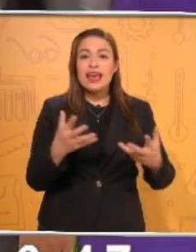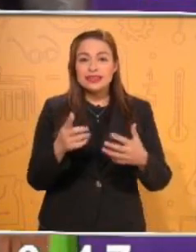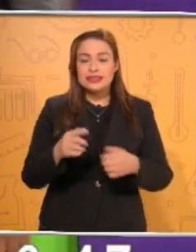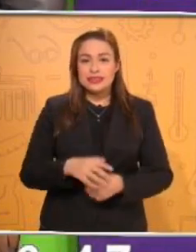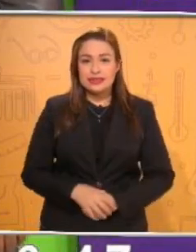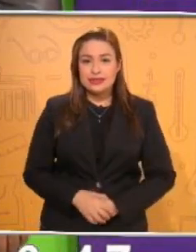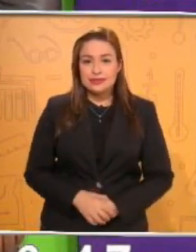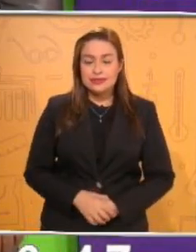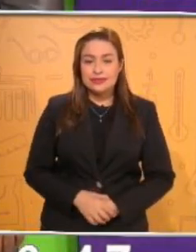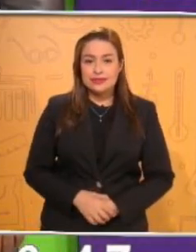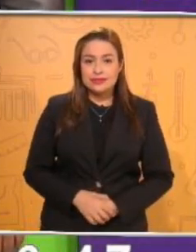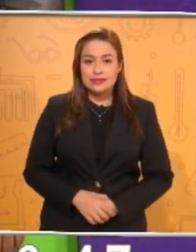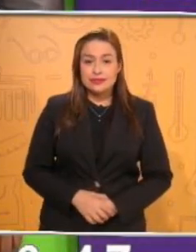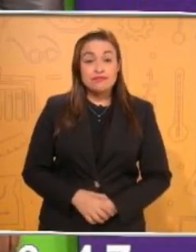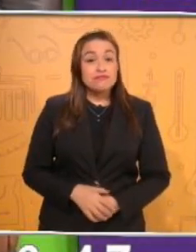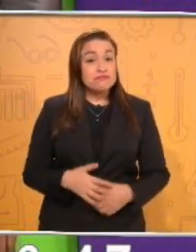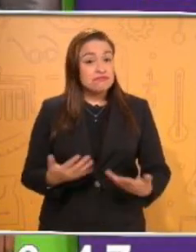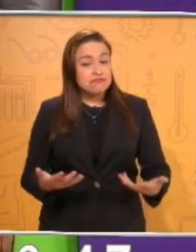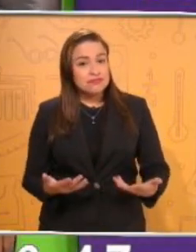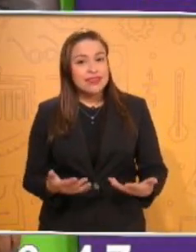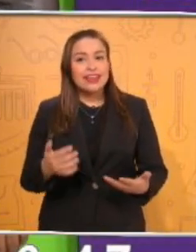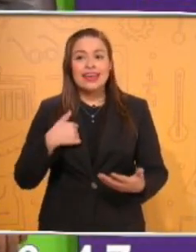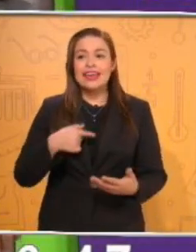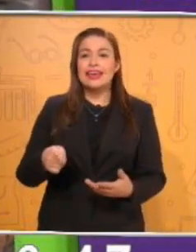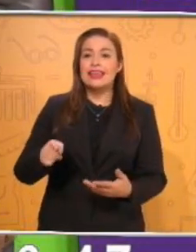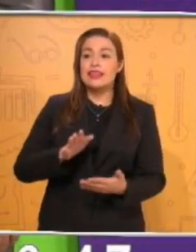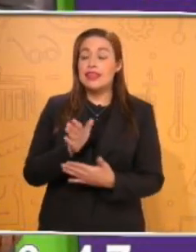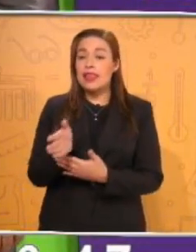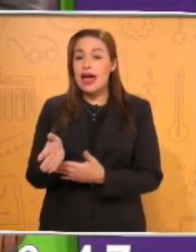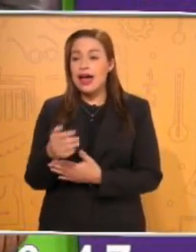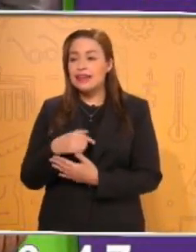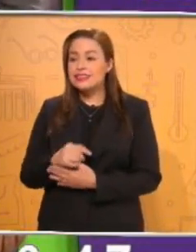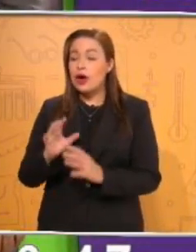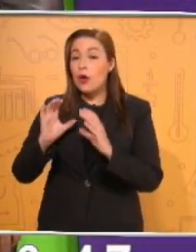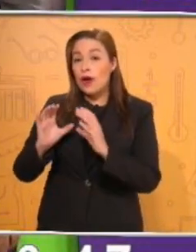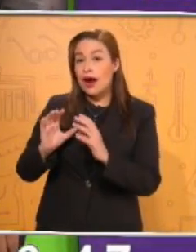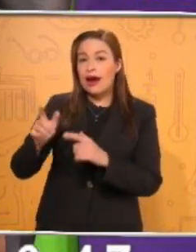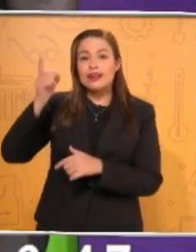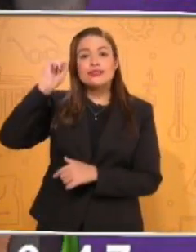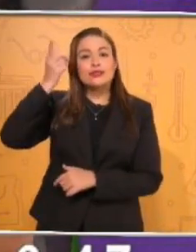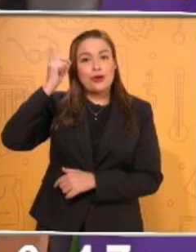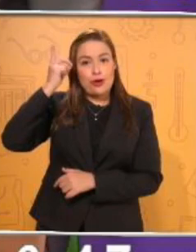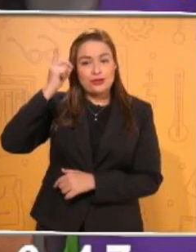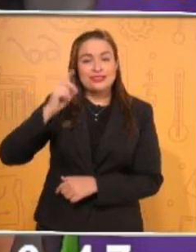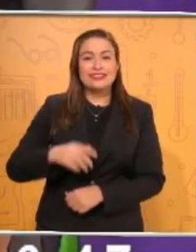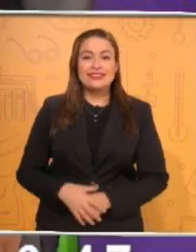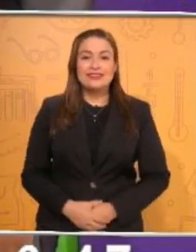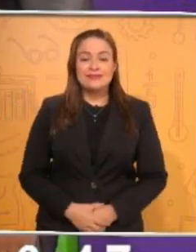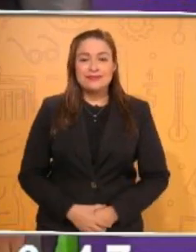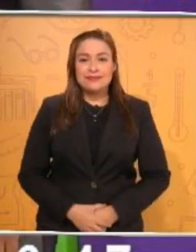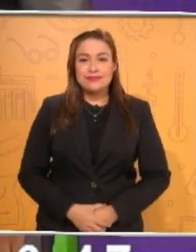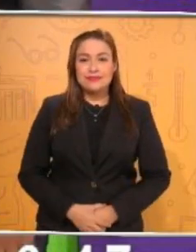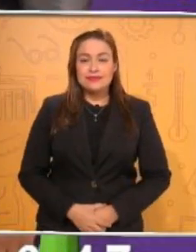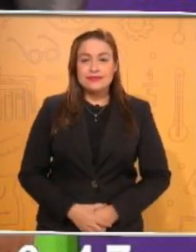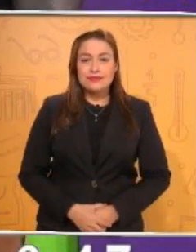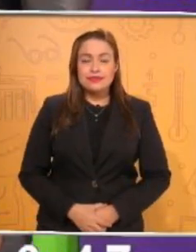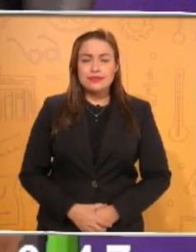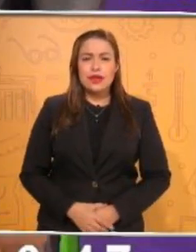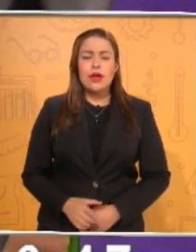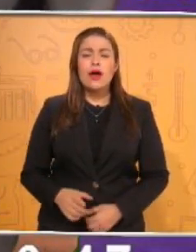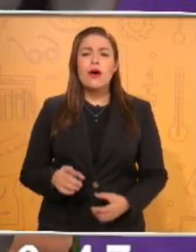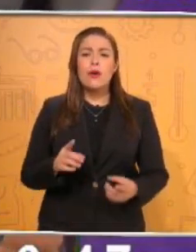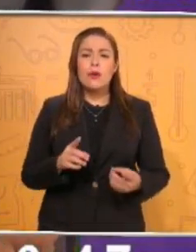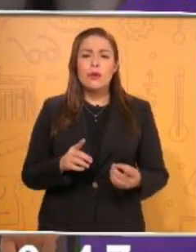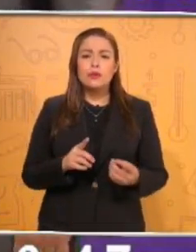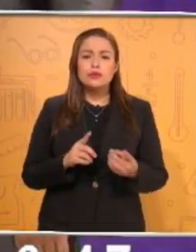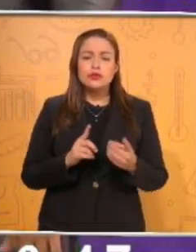He was riding his horse. Remember that horse, it's an animal, okay? Then, where were